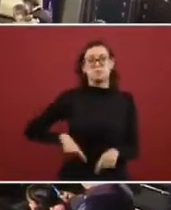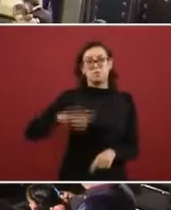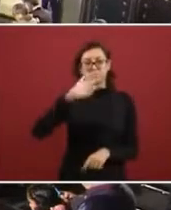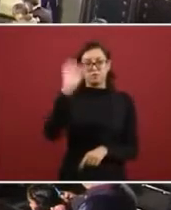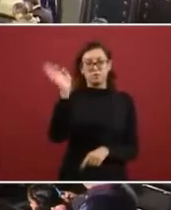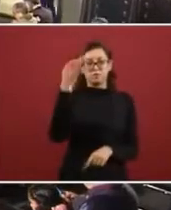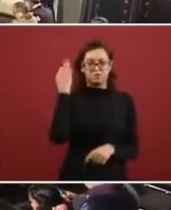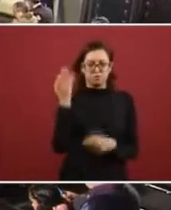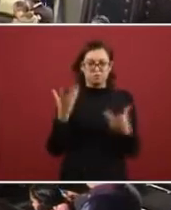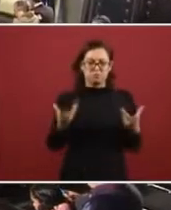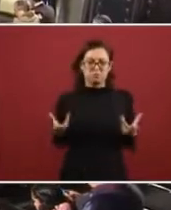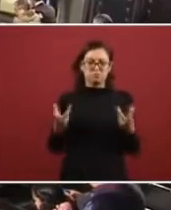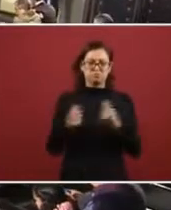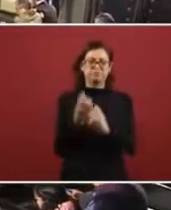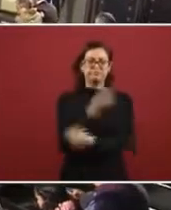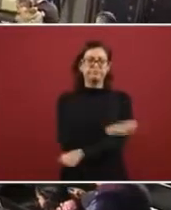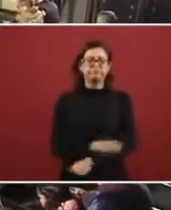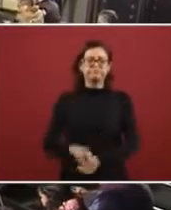agencies.